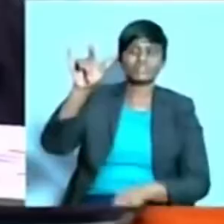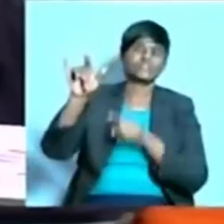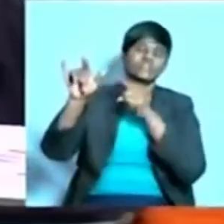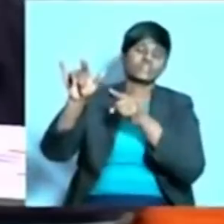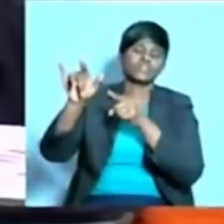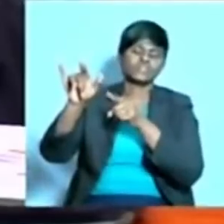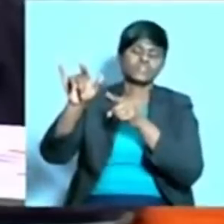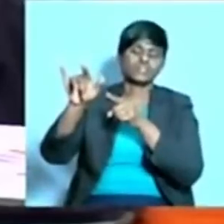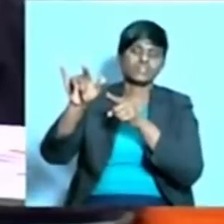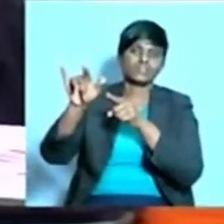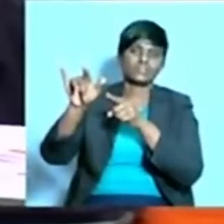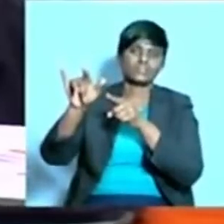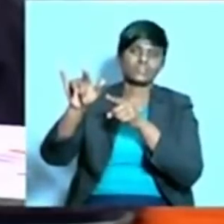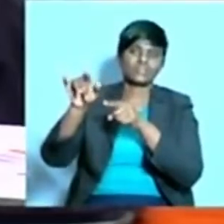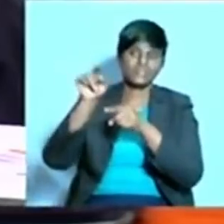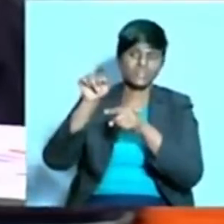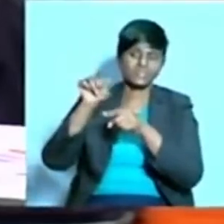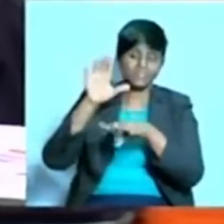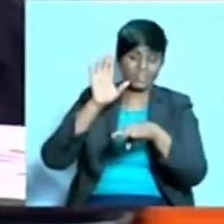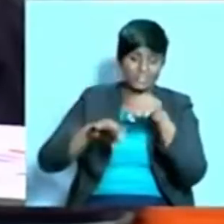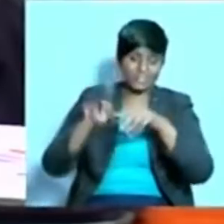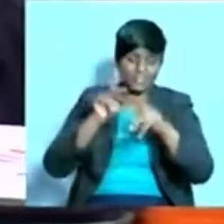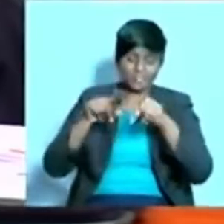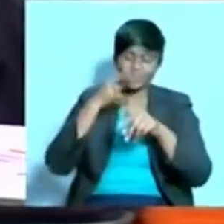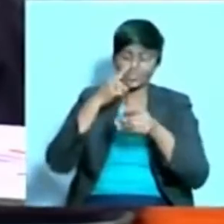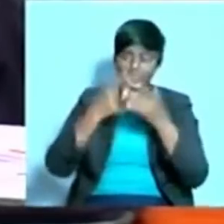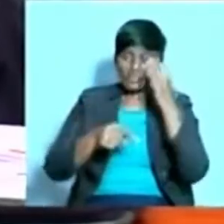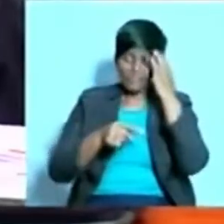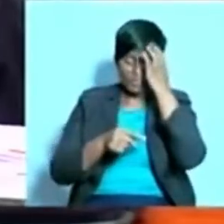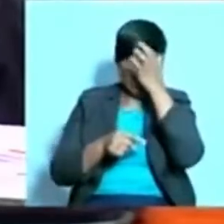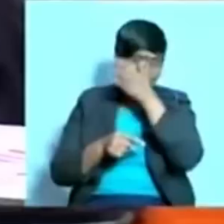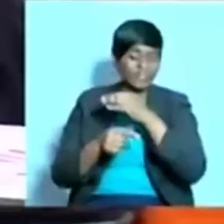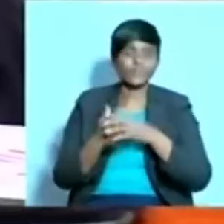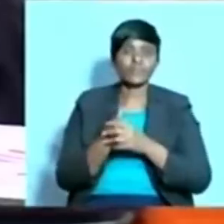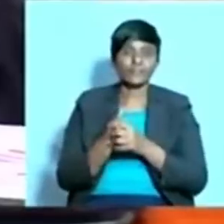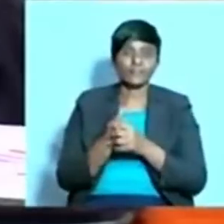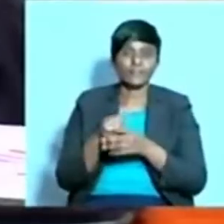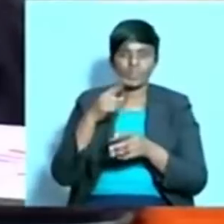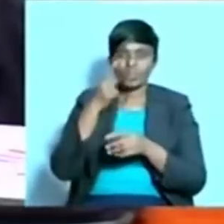talking about. rather than the people who are on the executive.